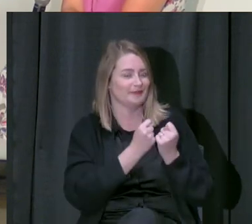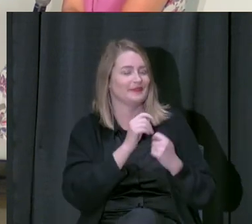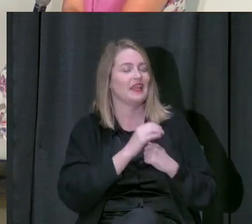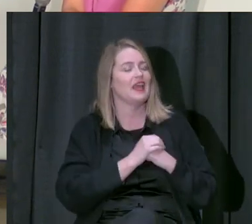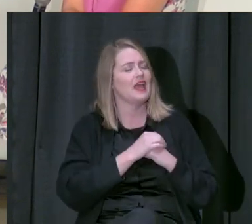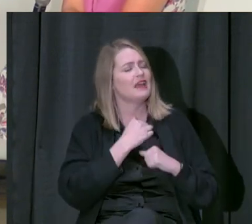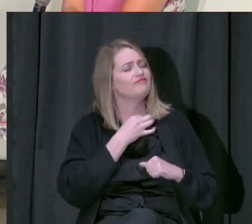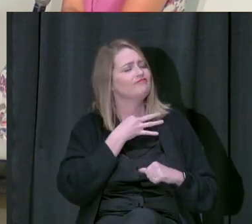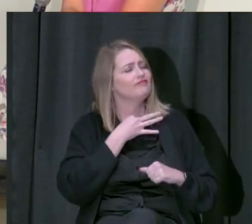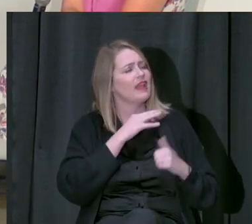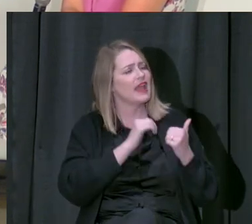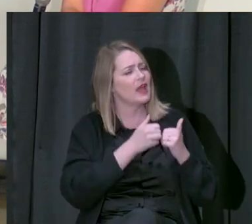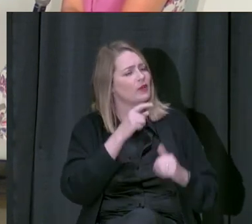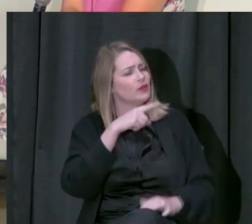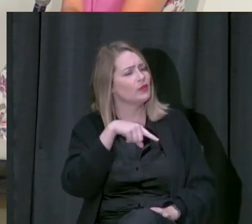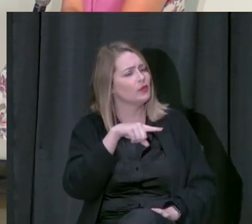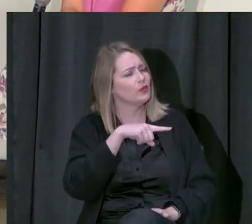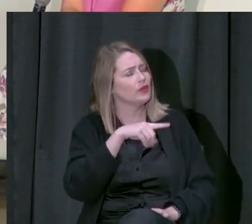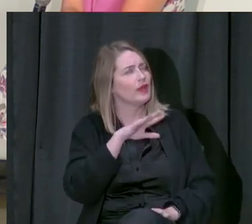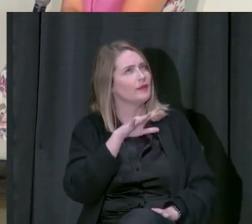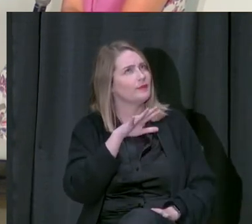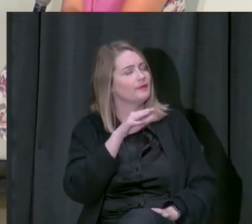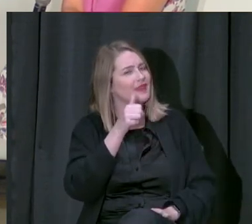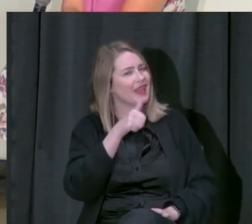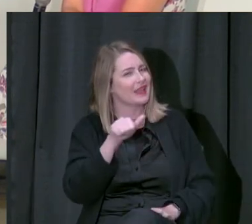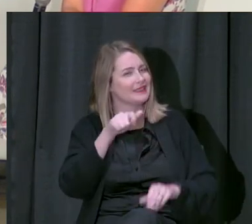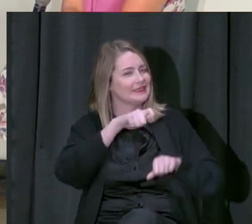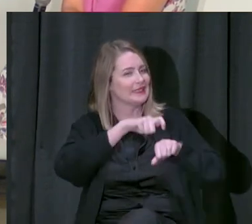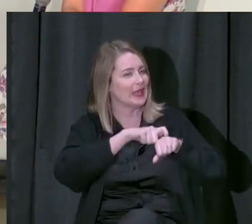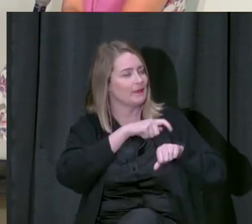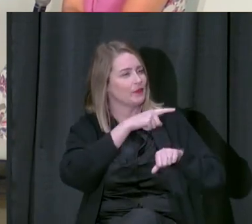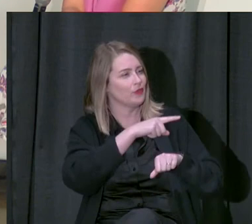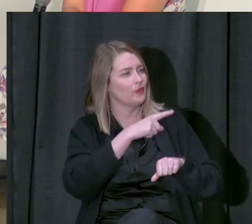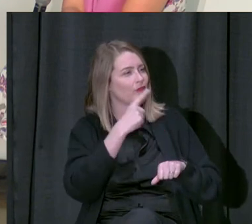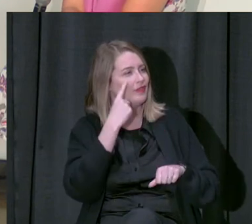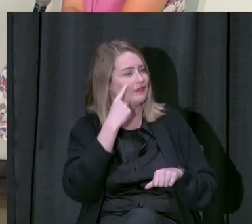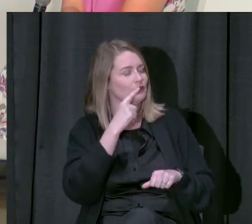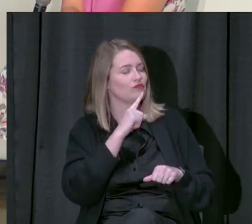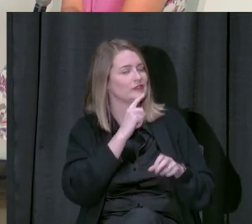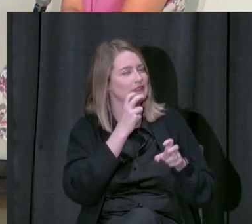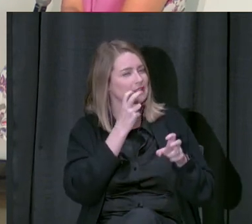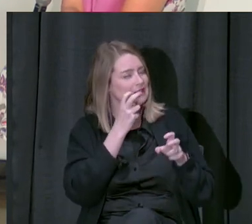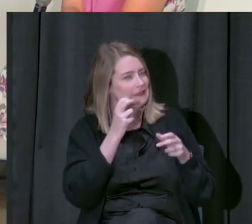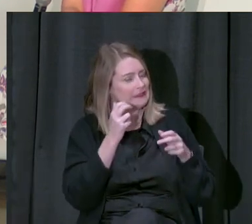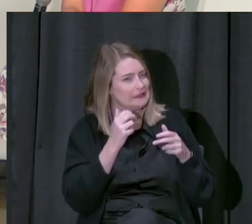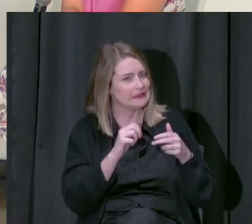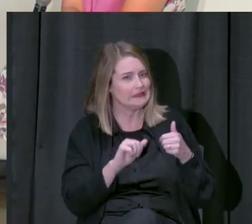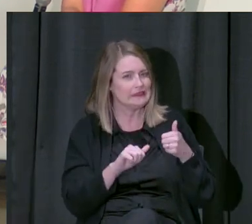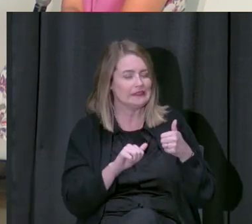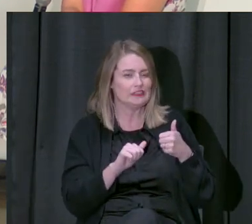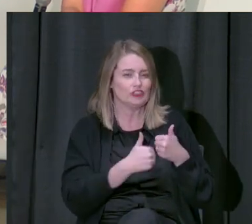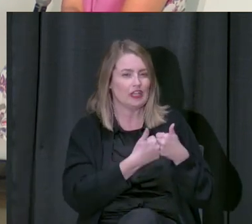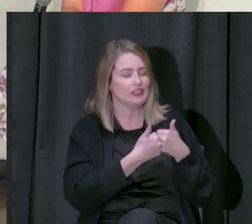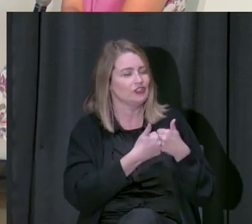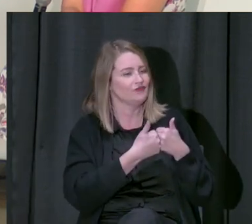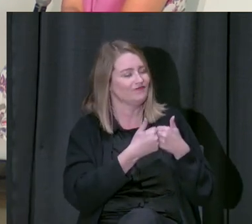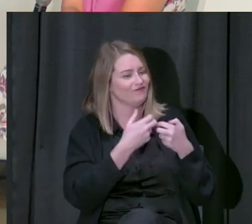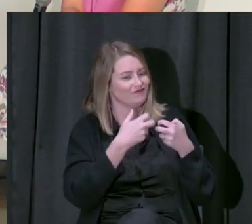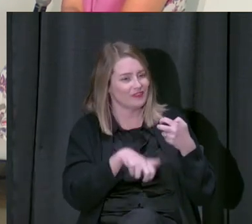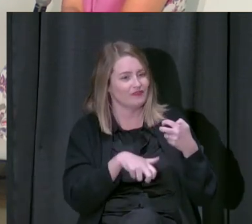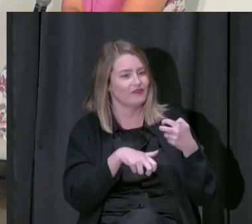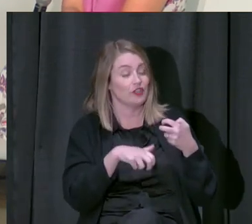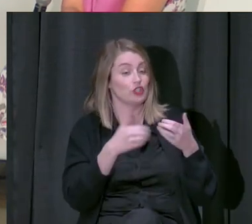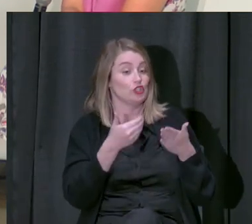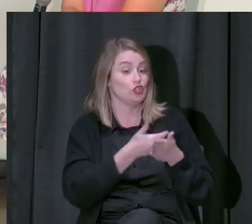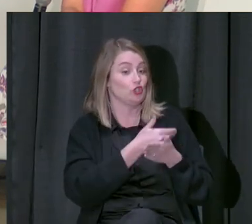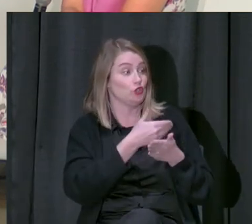about was there any point in time that you found it really hard to bring a new team on